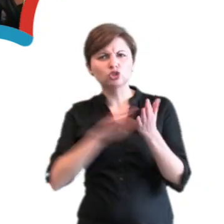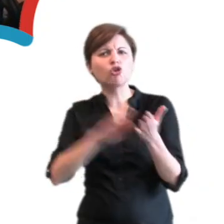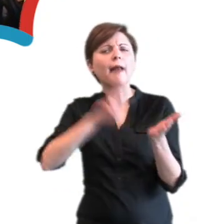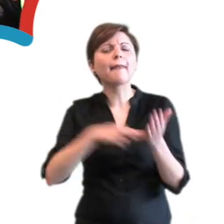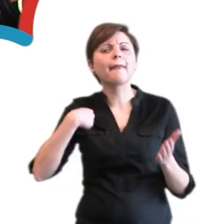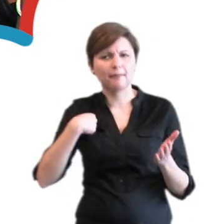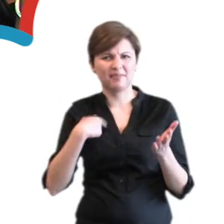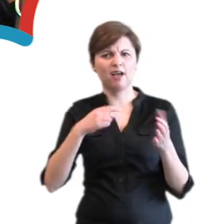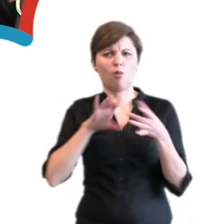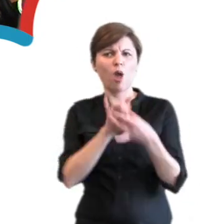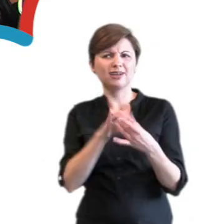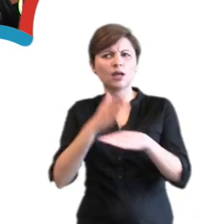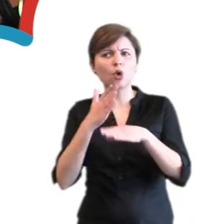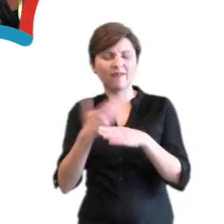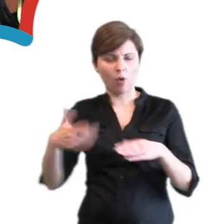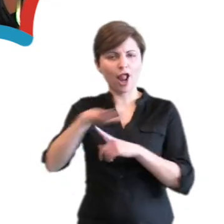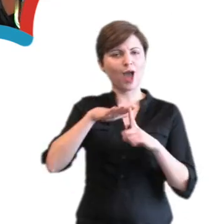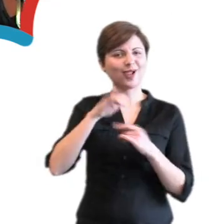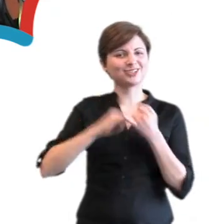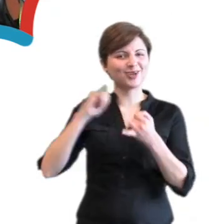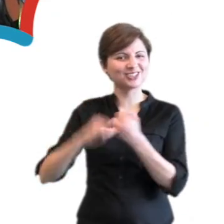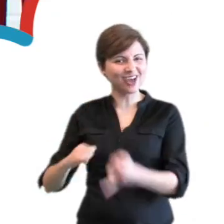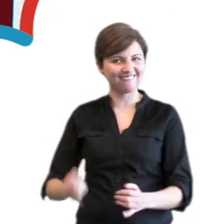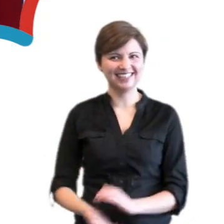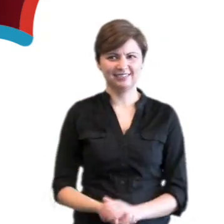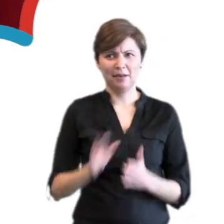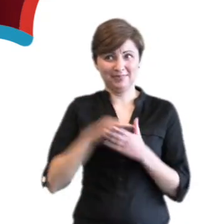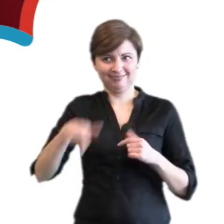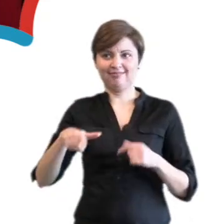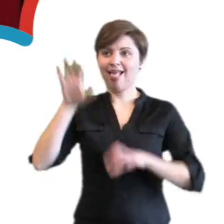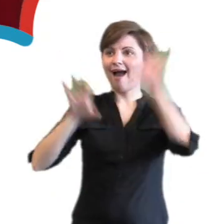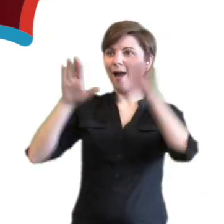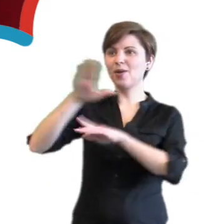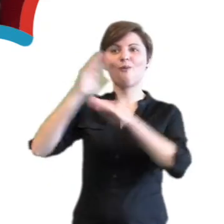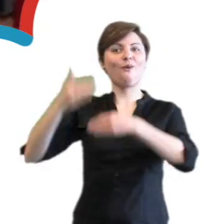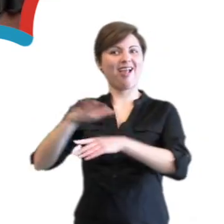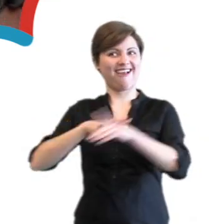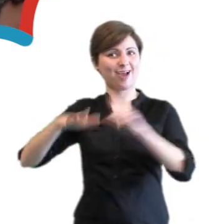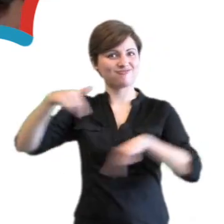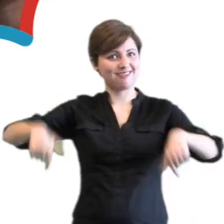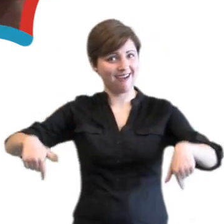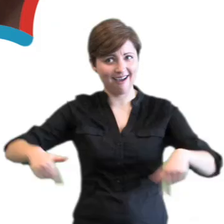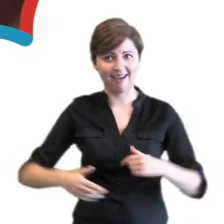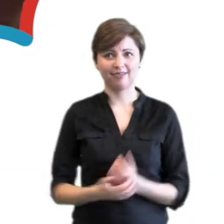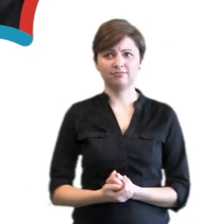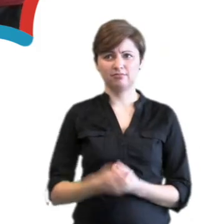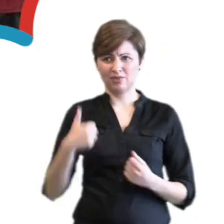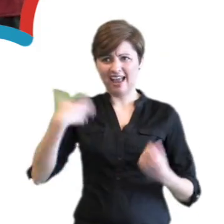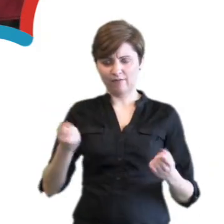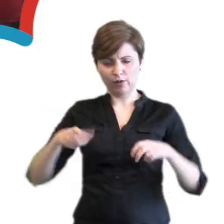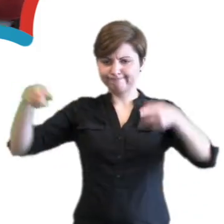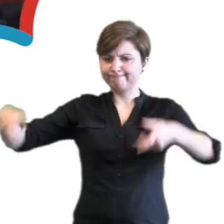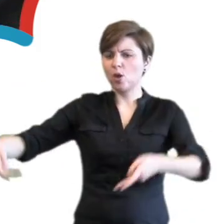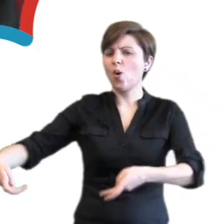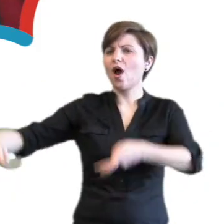I'm John, I'm an adult worker for the local social services. Yeah, this is the climbing wall arena. We